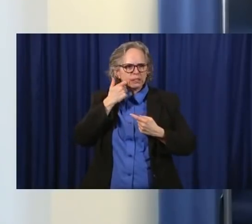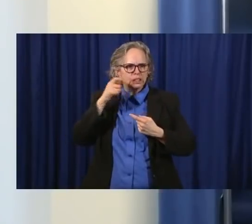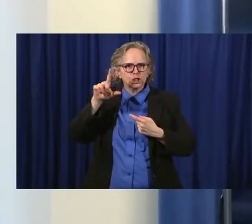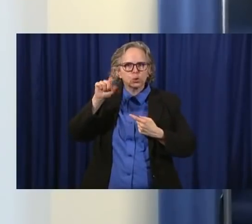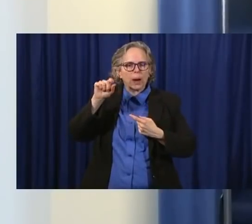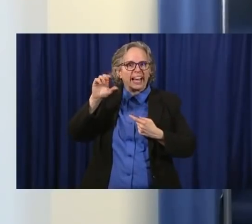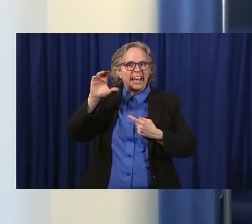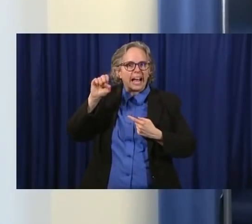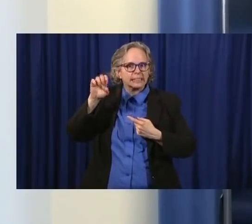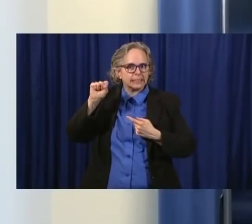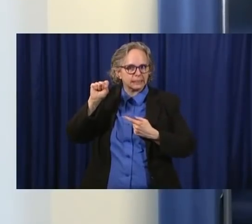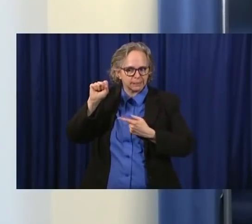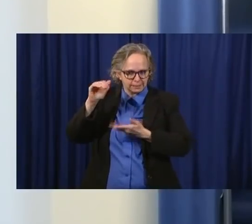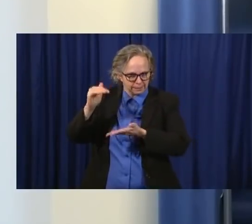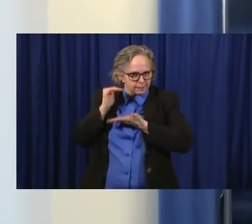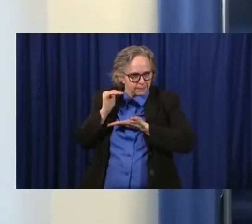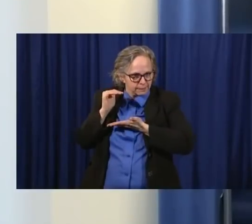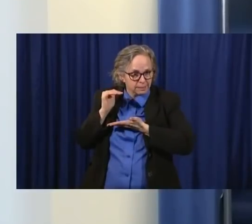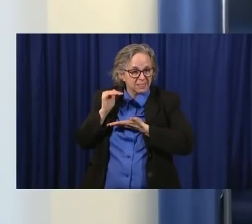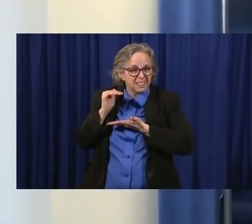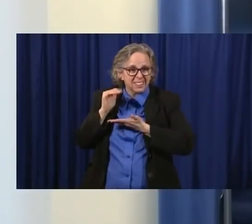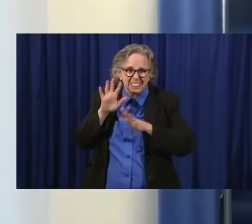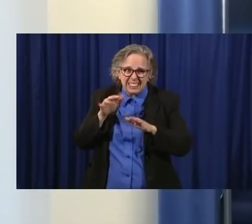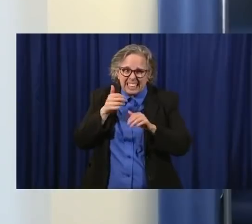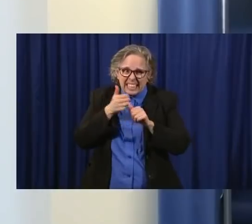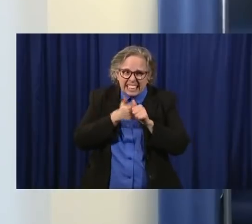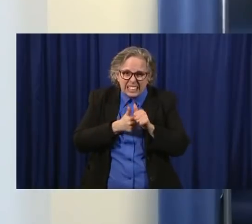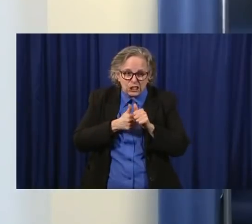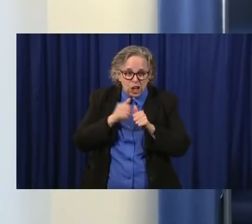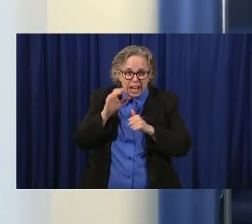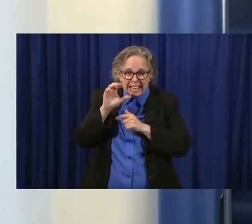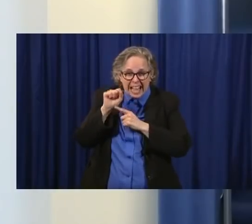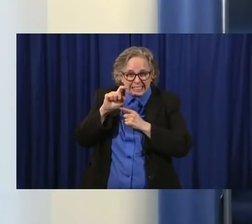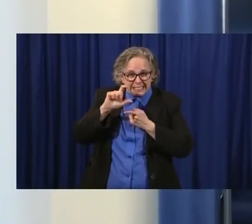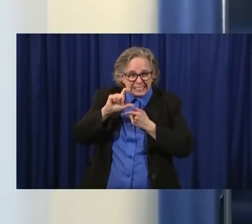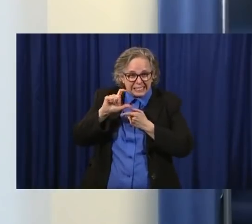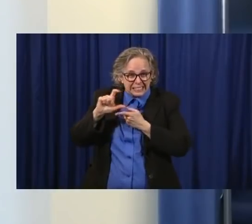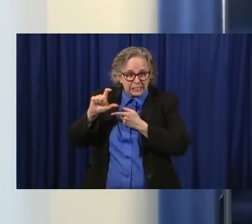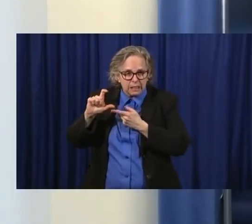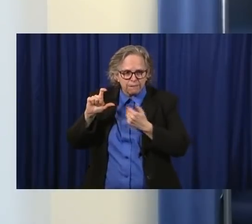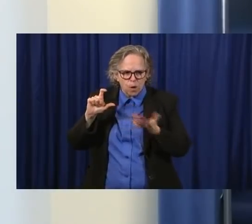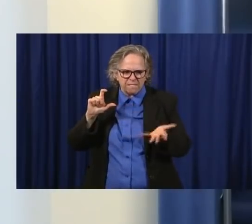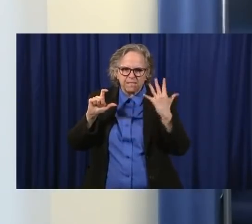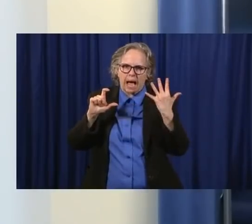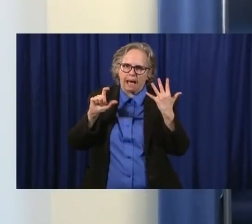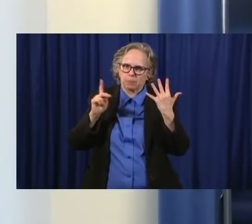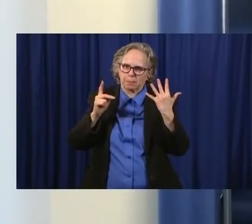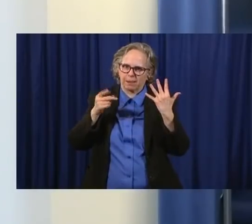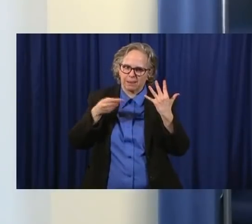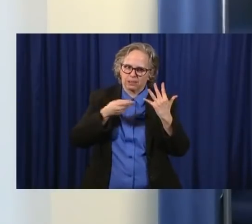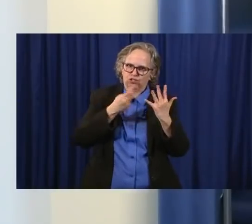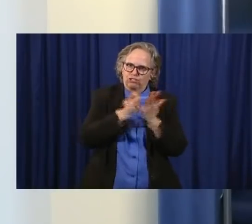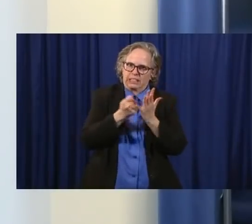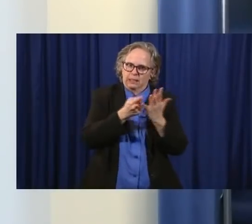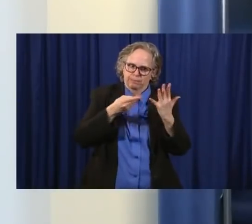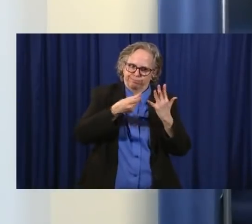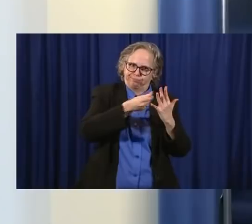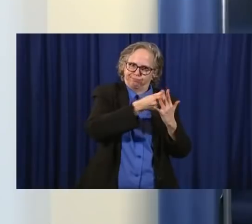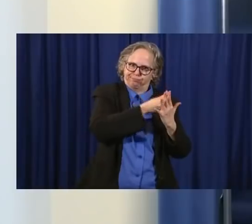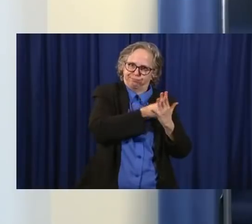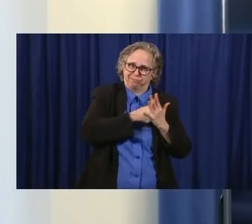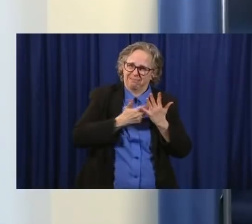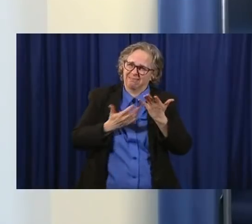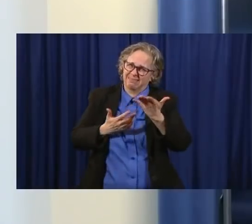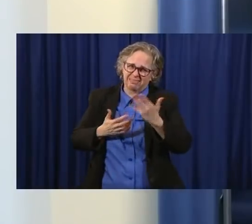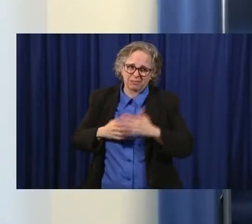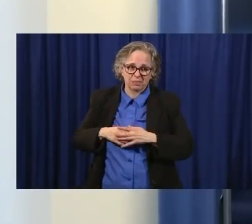on average, 5 people. There are 2 courses of therapy, one that is a 5-day course and one that is a 10-day